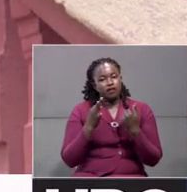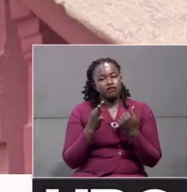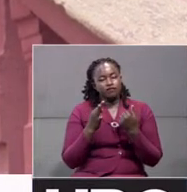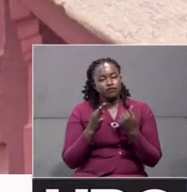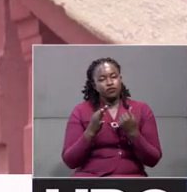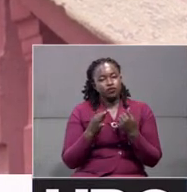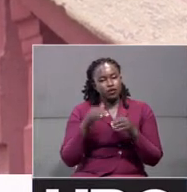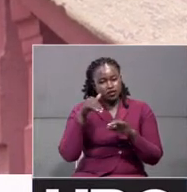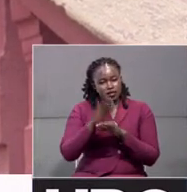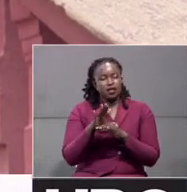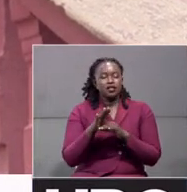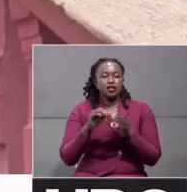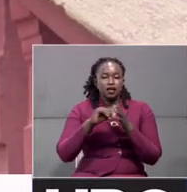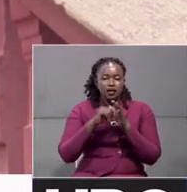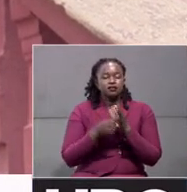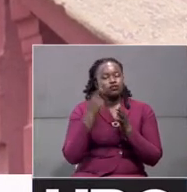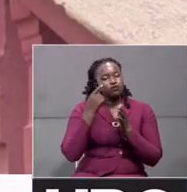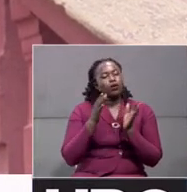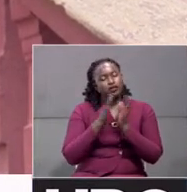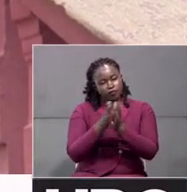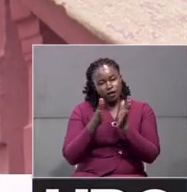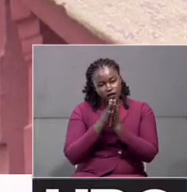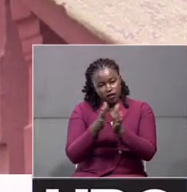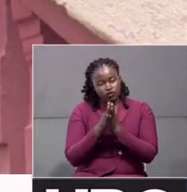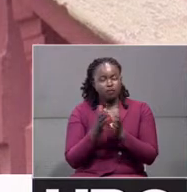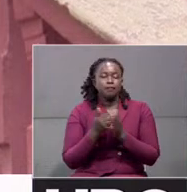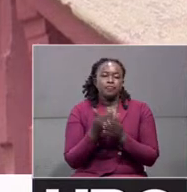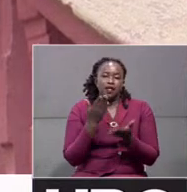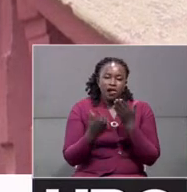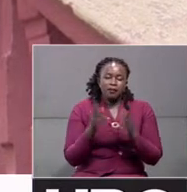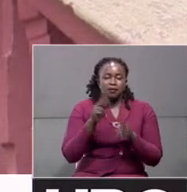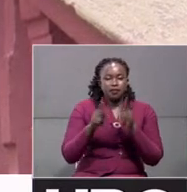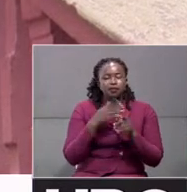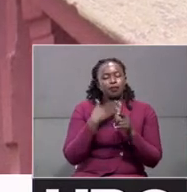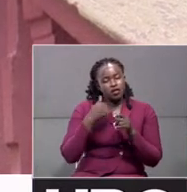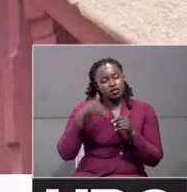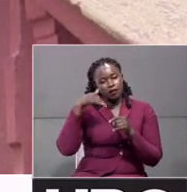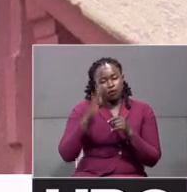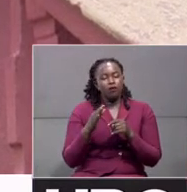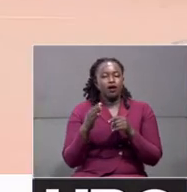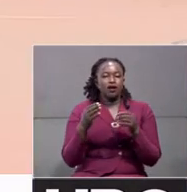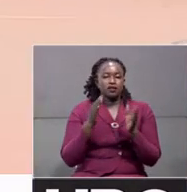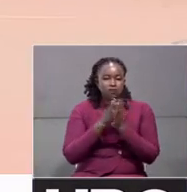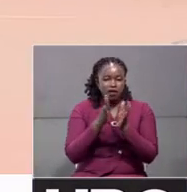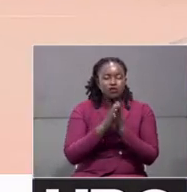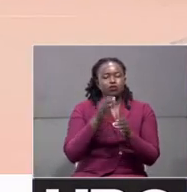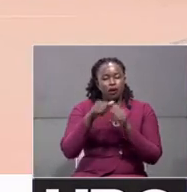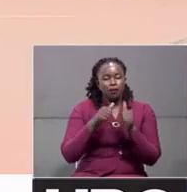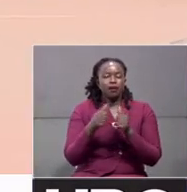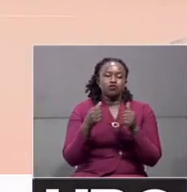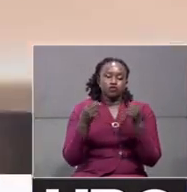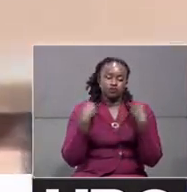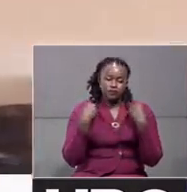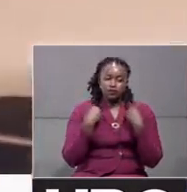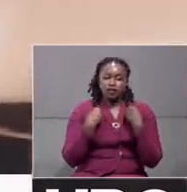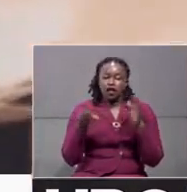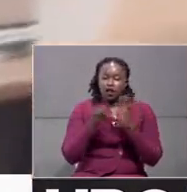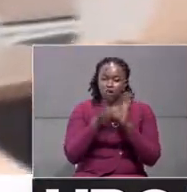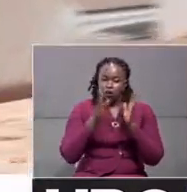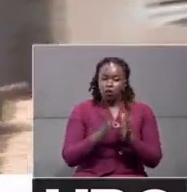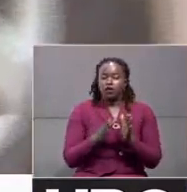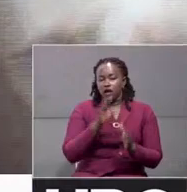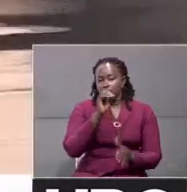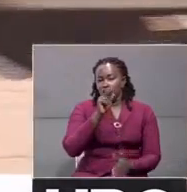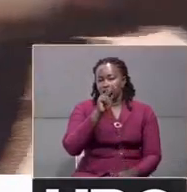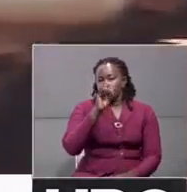them for explanation. Maybe they needed more explanation about the exercise. Civil litigation lawyer George